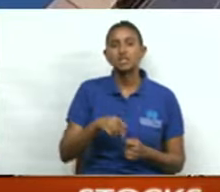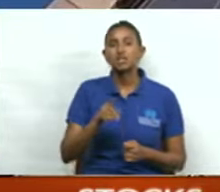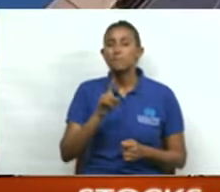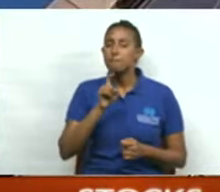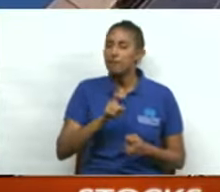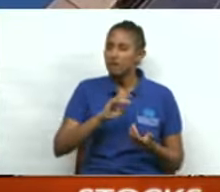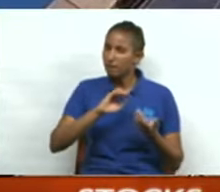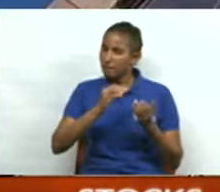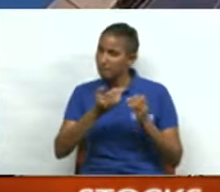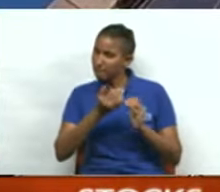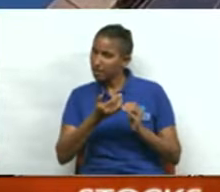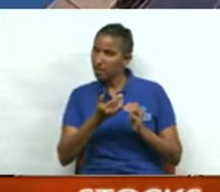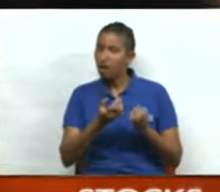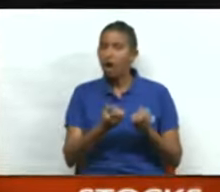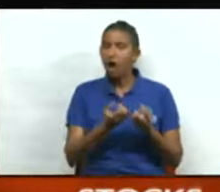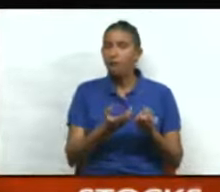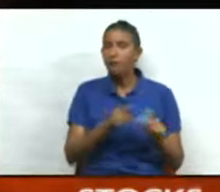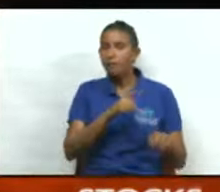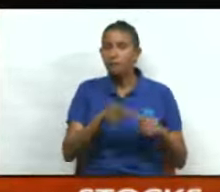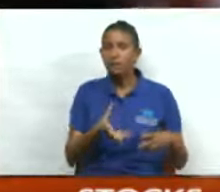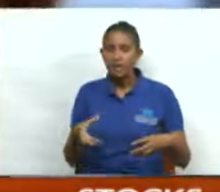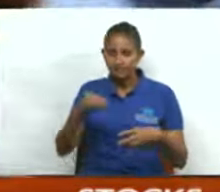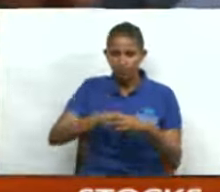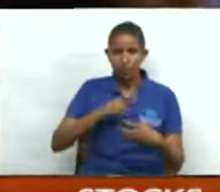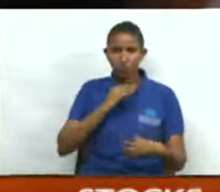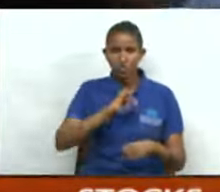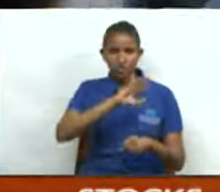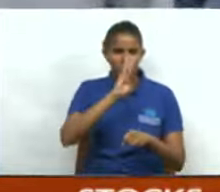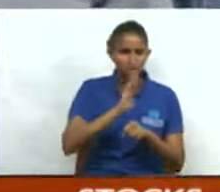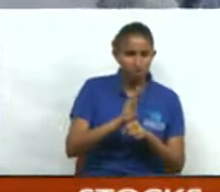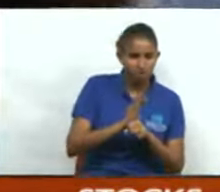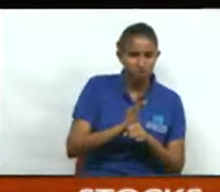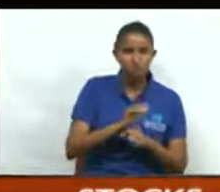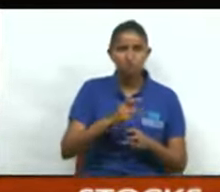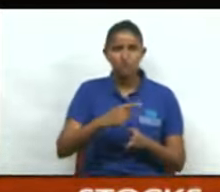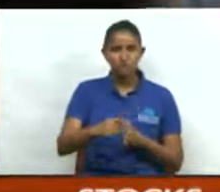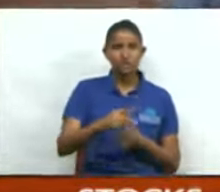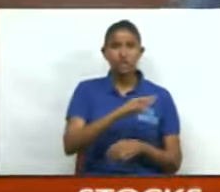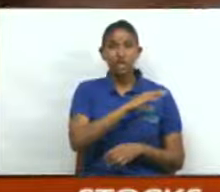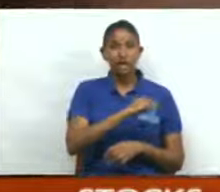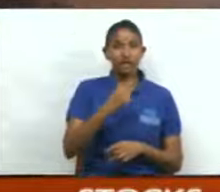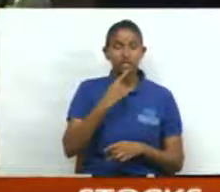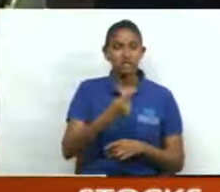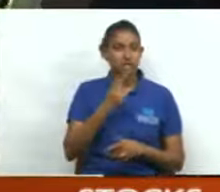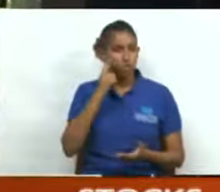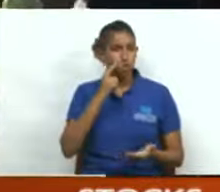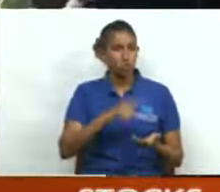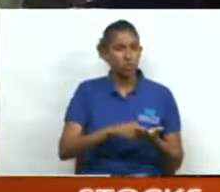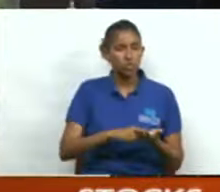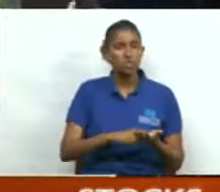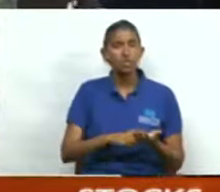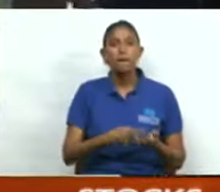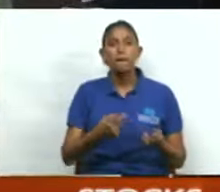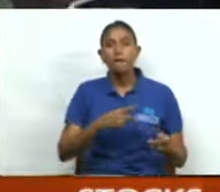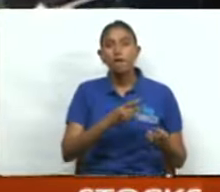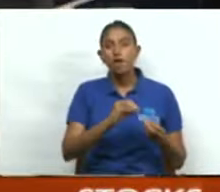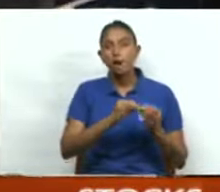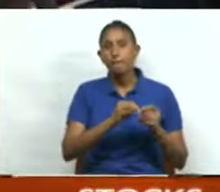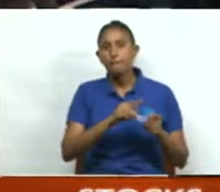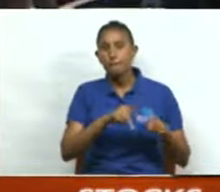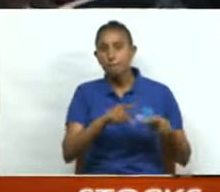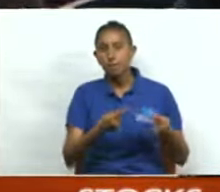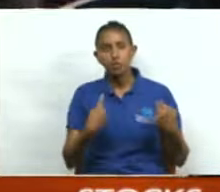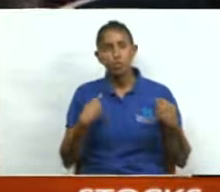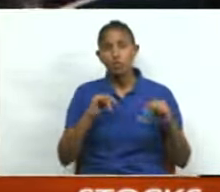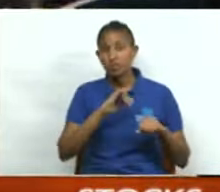force participation rate. Hussein says he has been observing that the unemployment rate is coming down, but explained what also needs to be